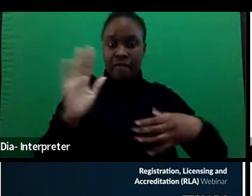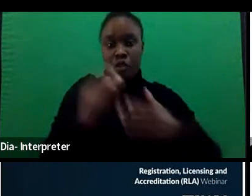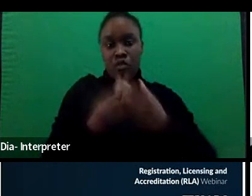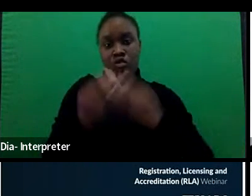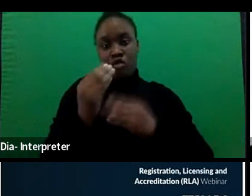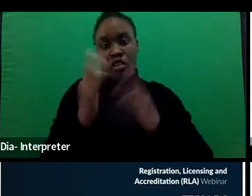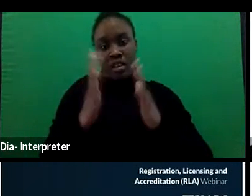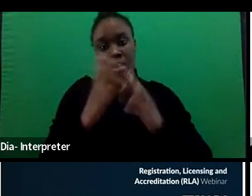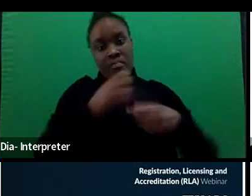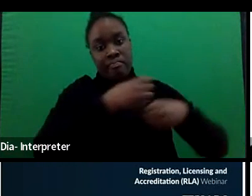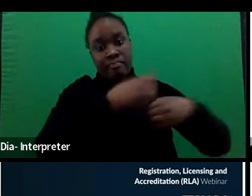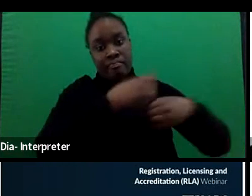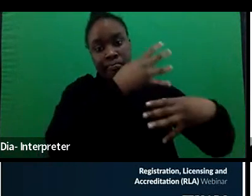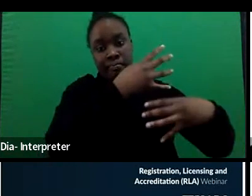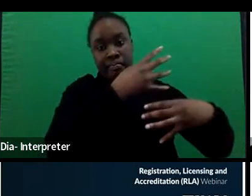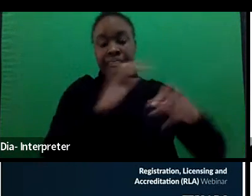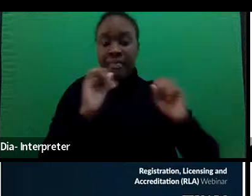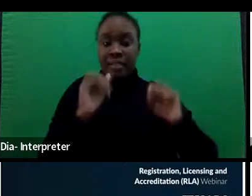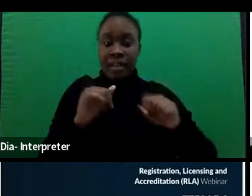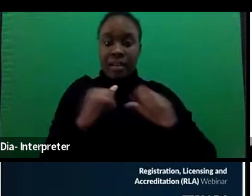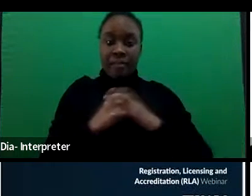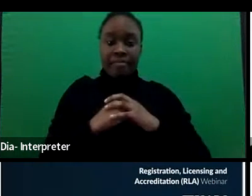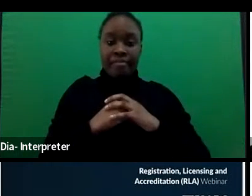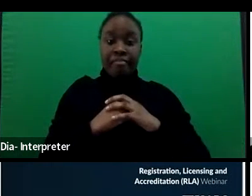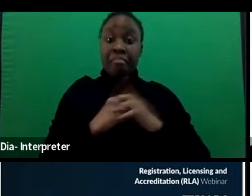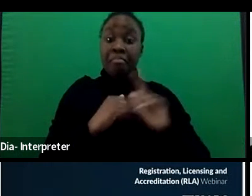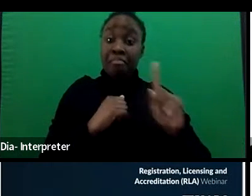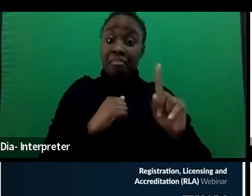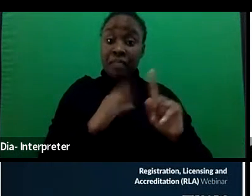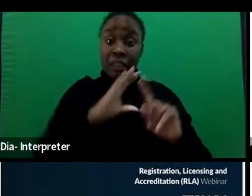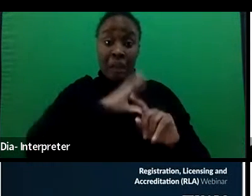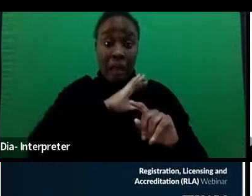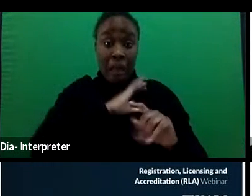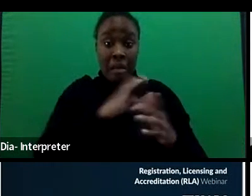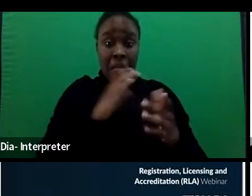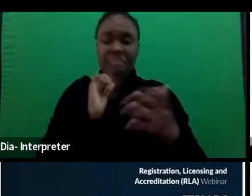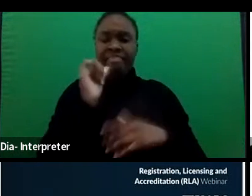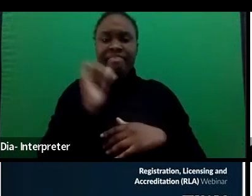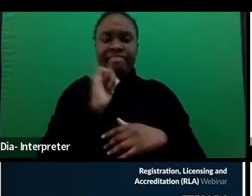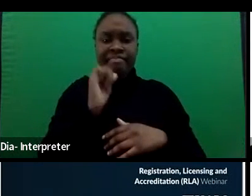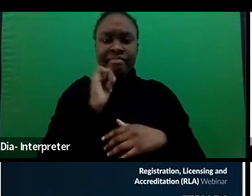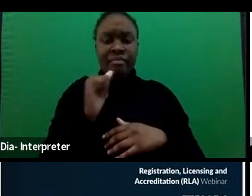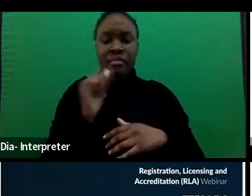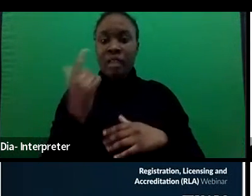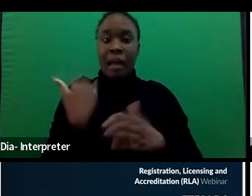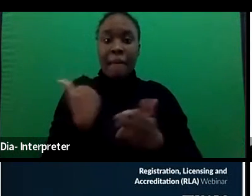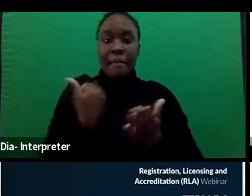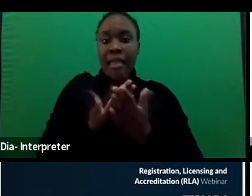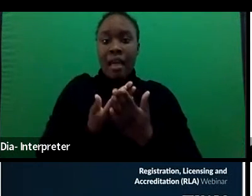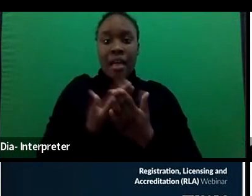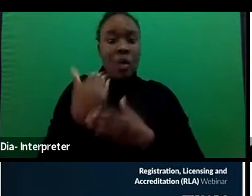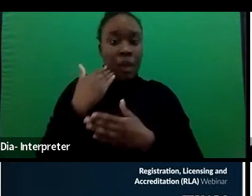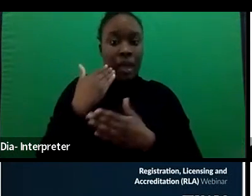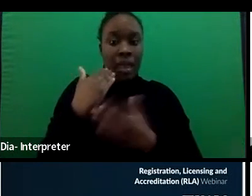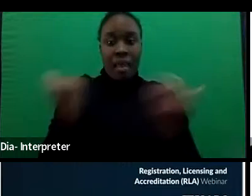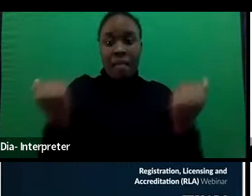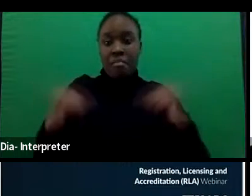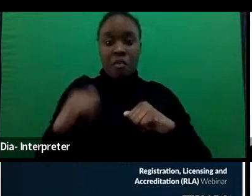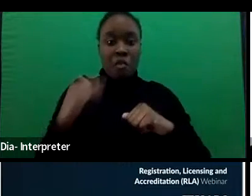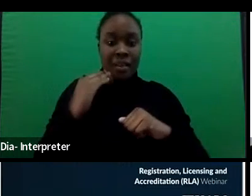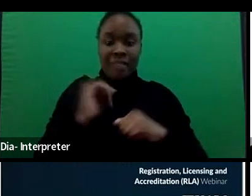displayed. And if the client, irrespective of when the application was approved, the